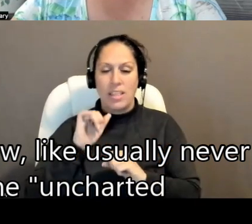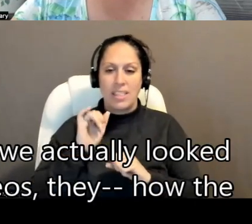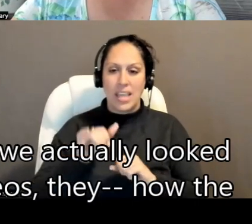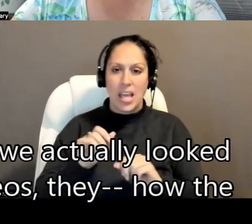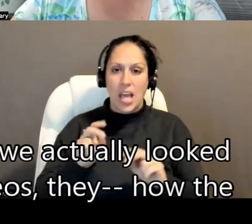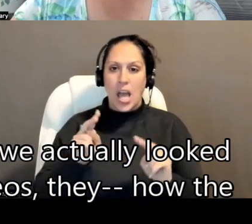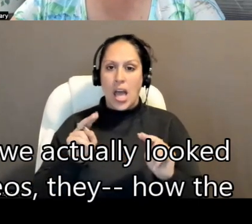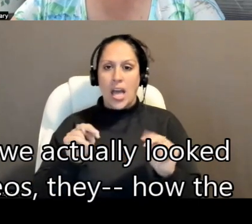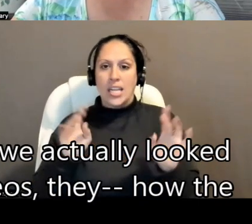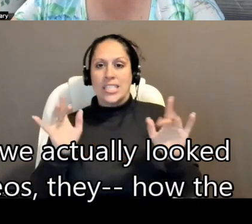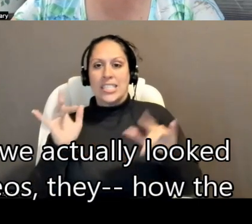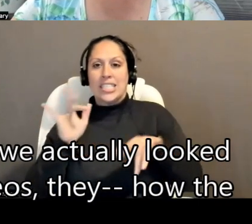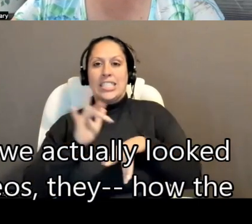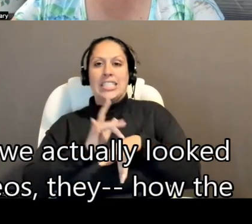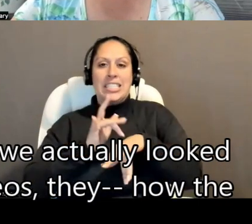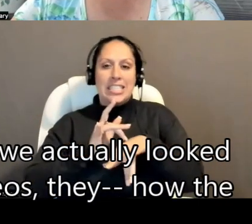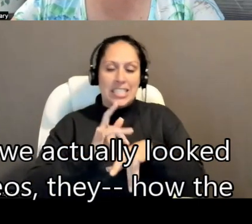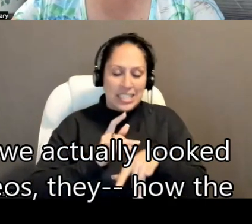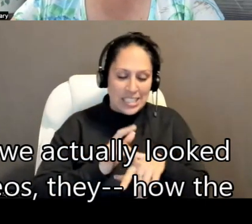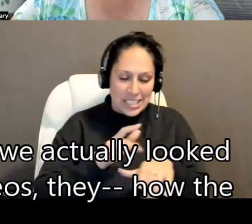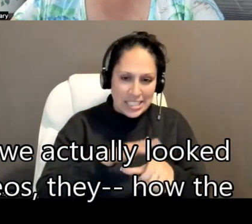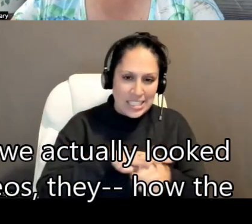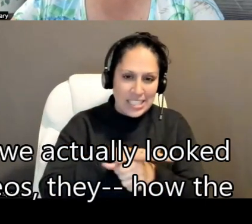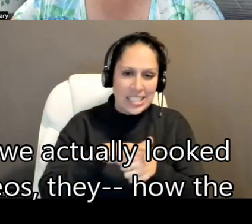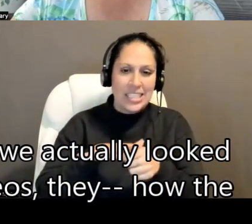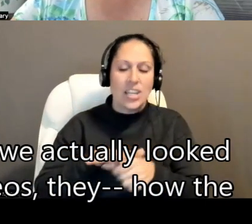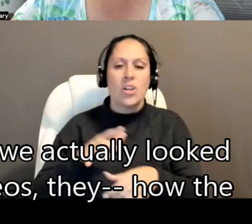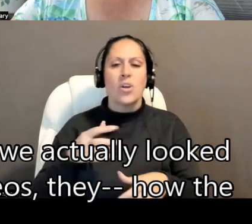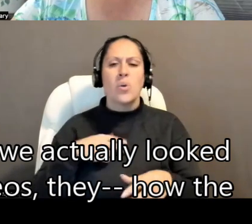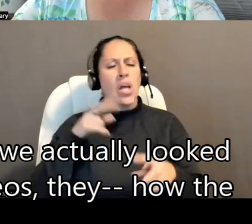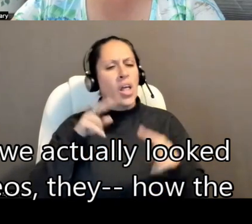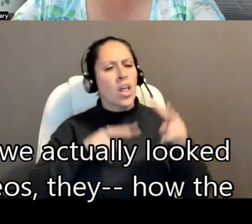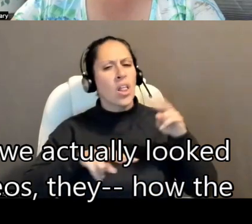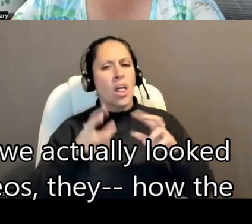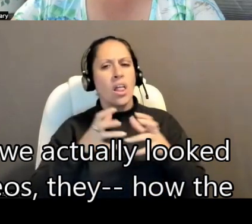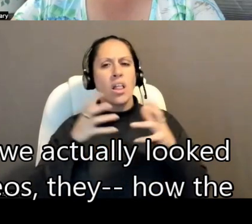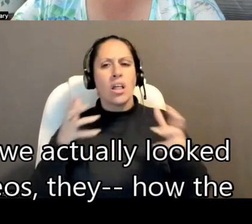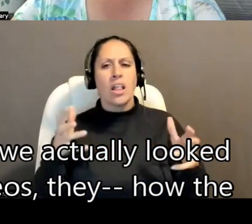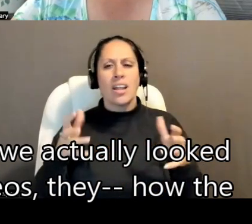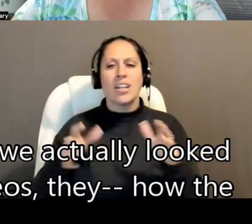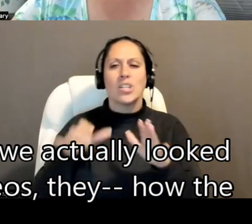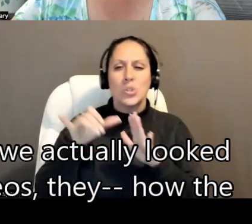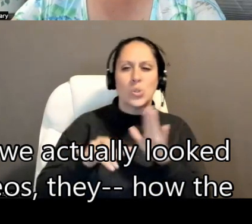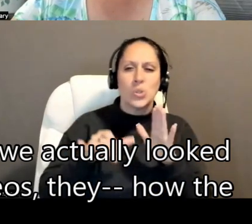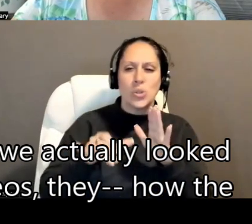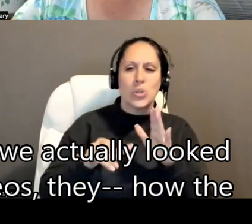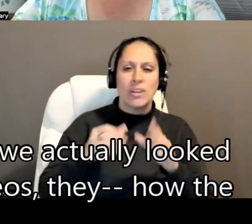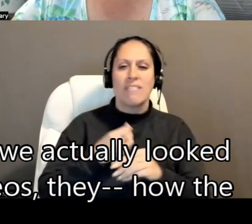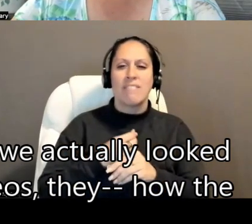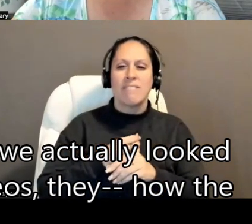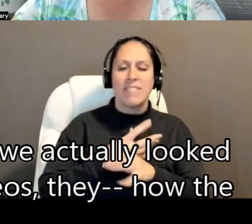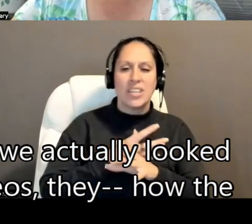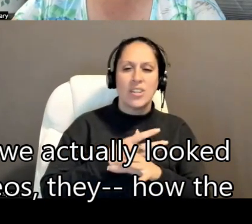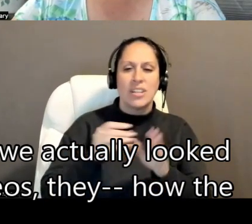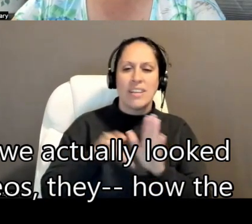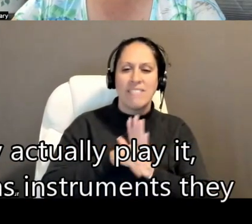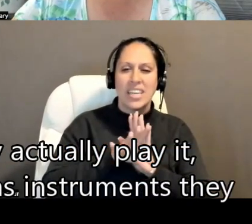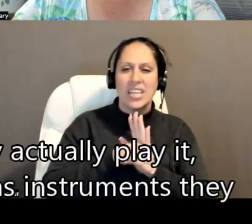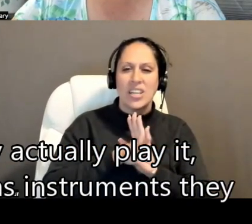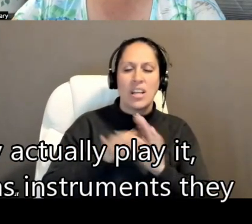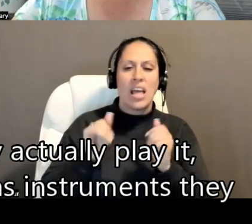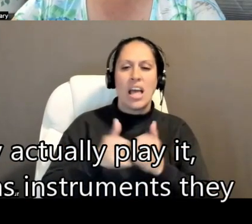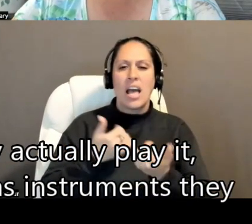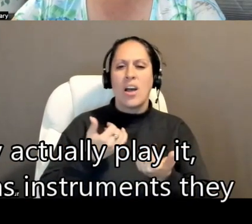uncharted course territory. I think we actually looked up a lot of YouTube videos on how the